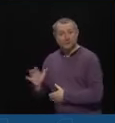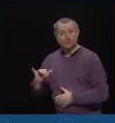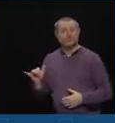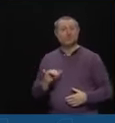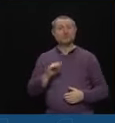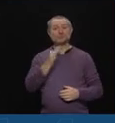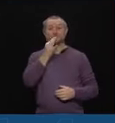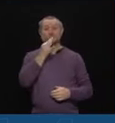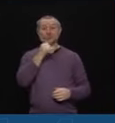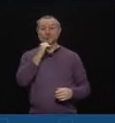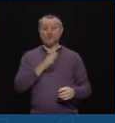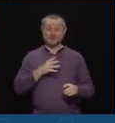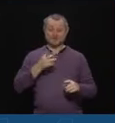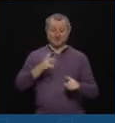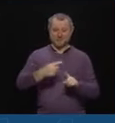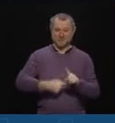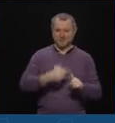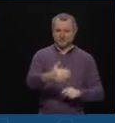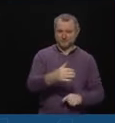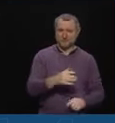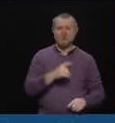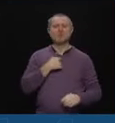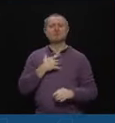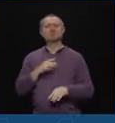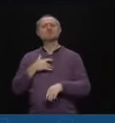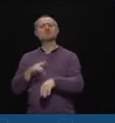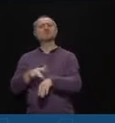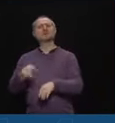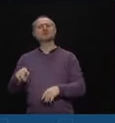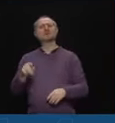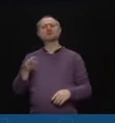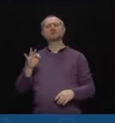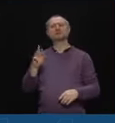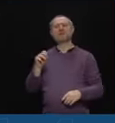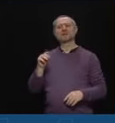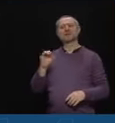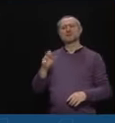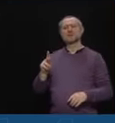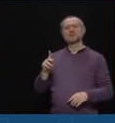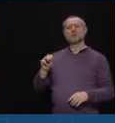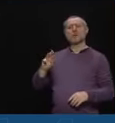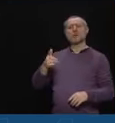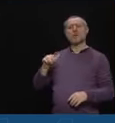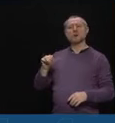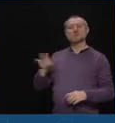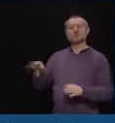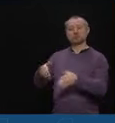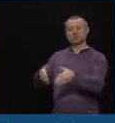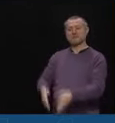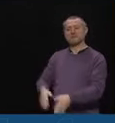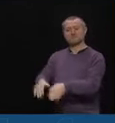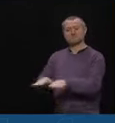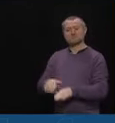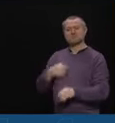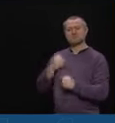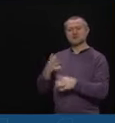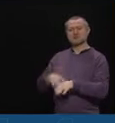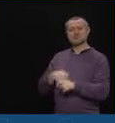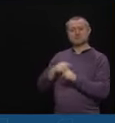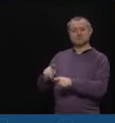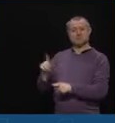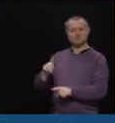Frederick Douglass's gravesite many times in Rochester. He's not buried far from his friend, Susan B. Anthony. The two of them